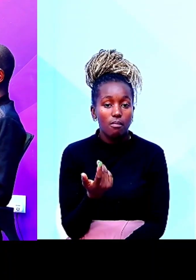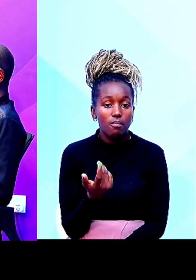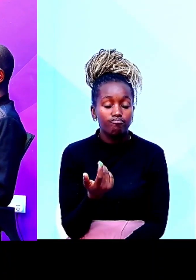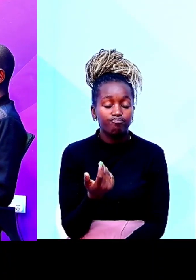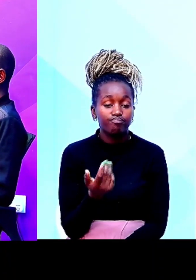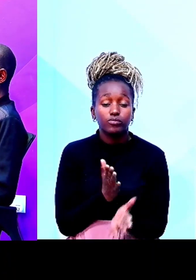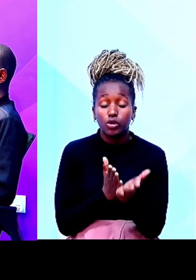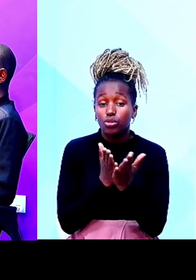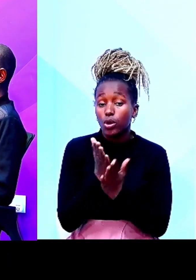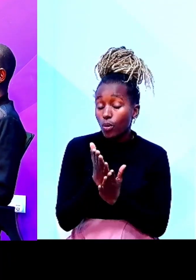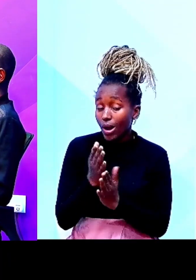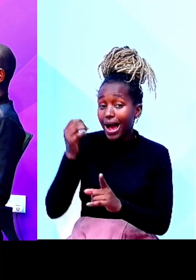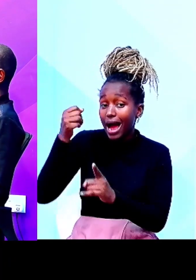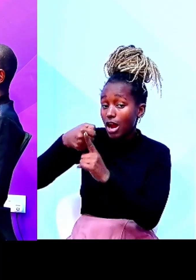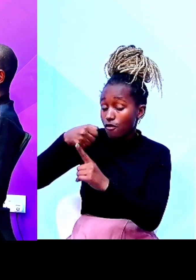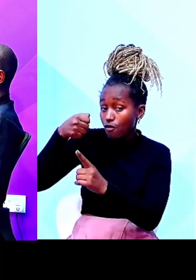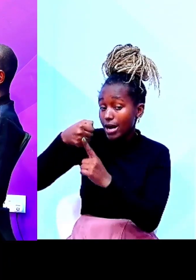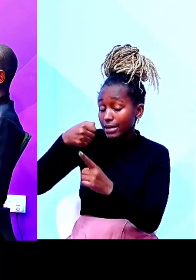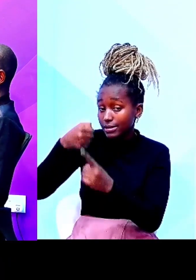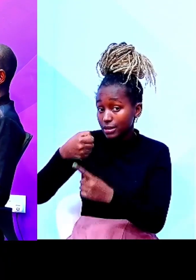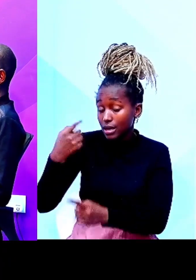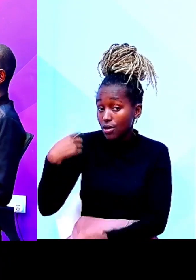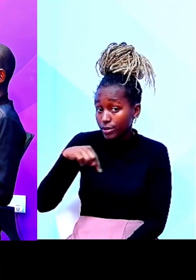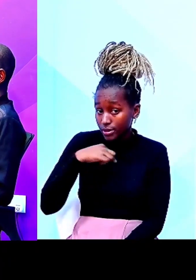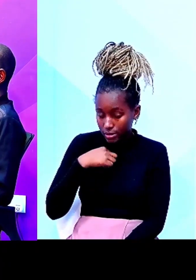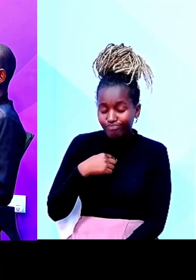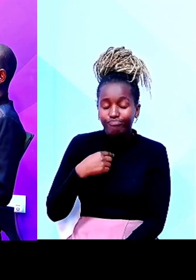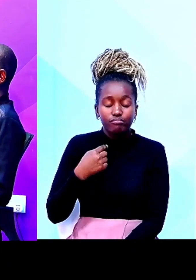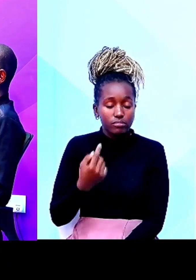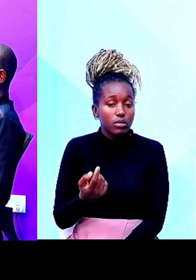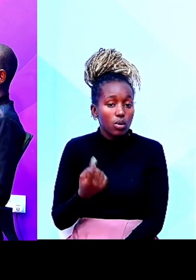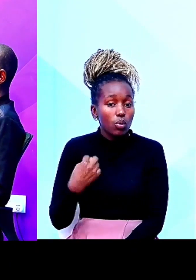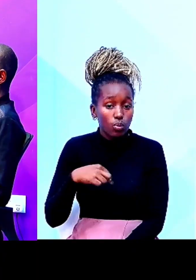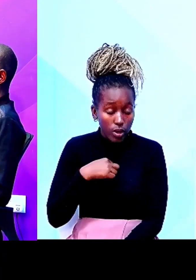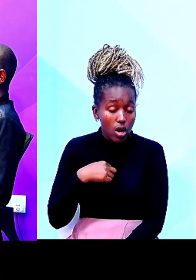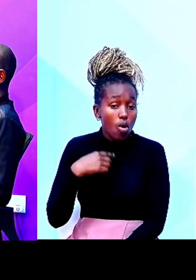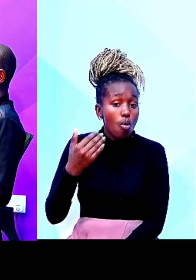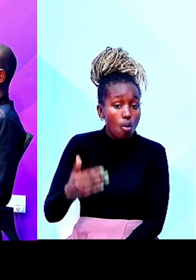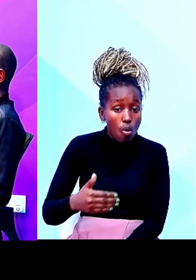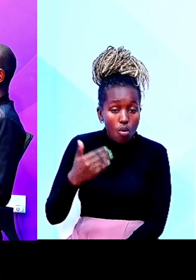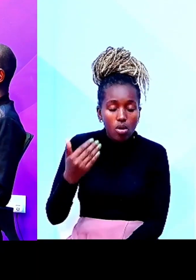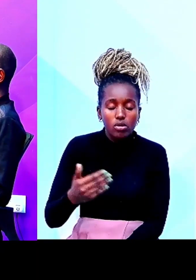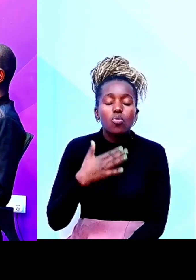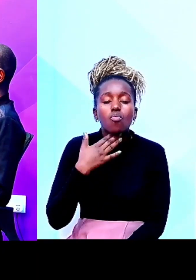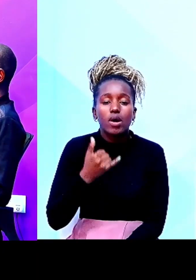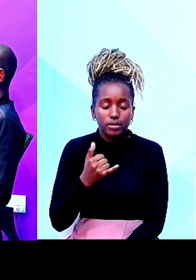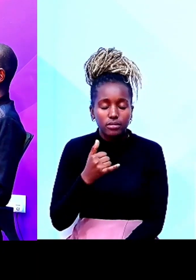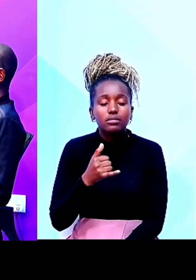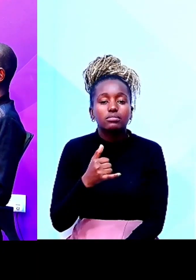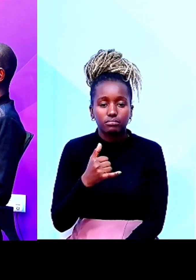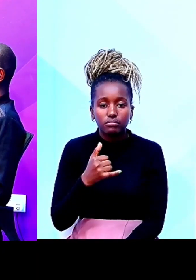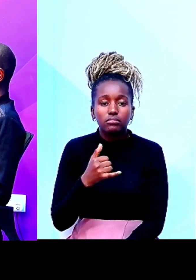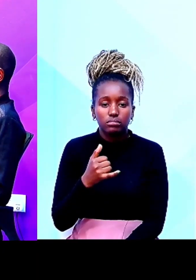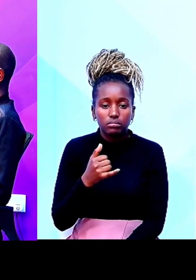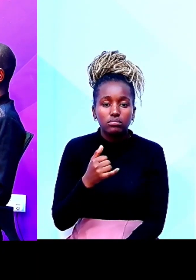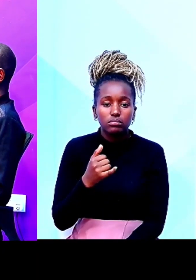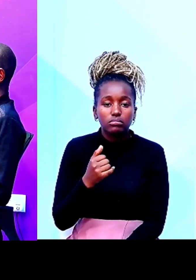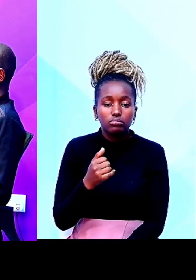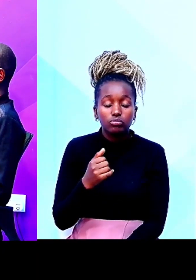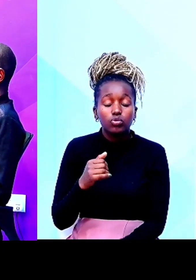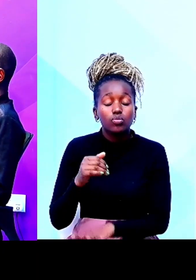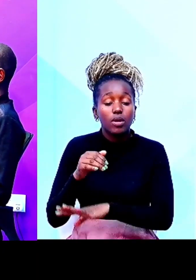advocacy space, we usually advocate for such people with epilepsy to be